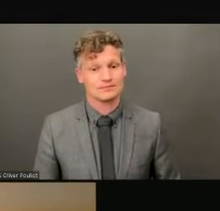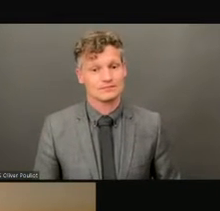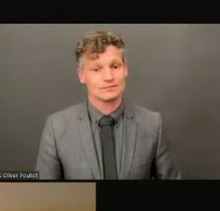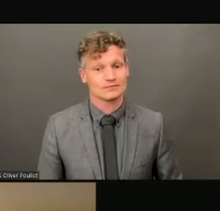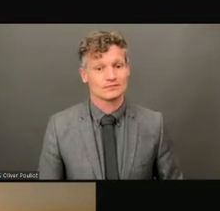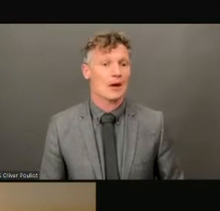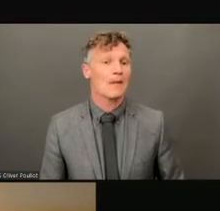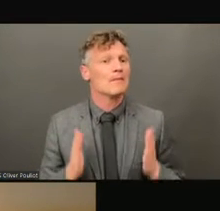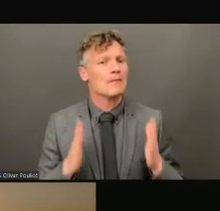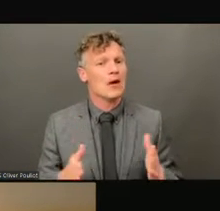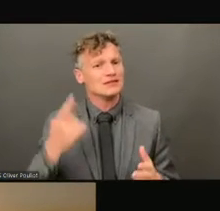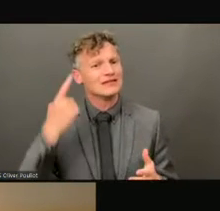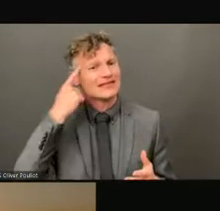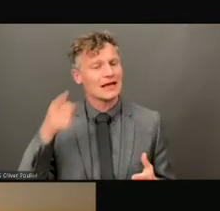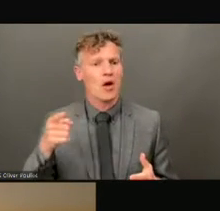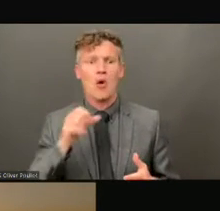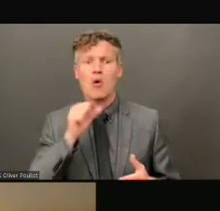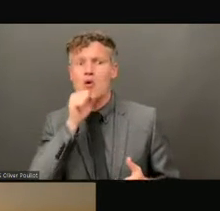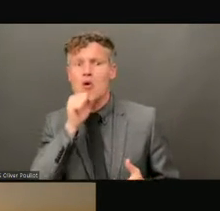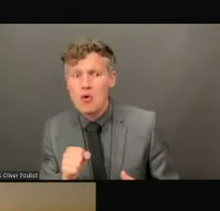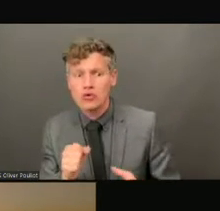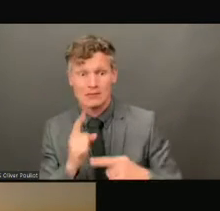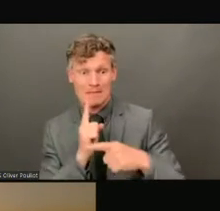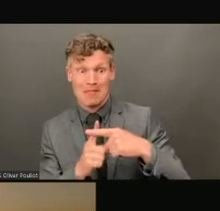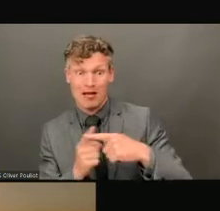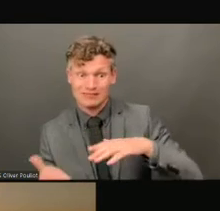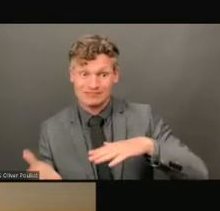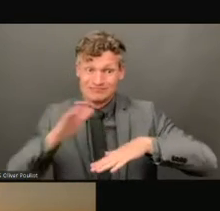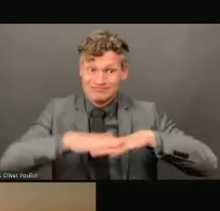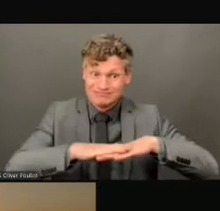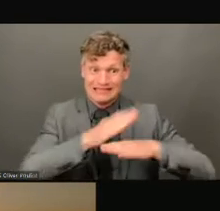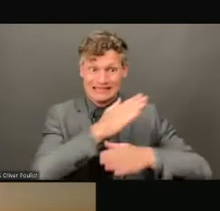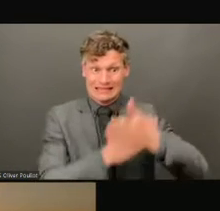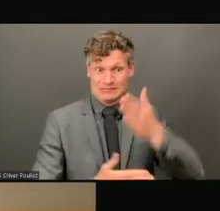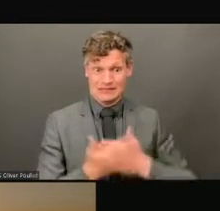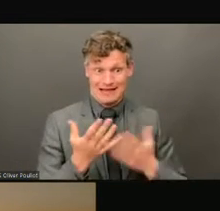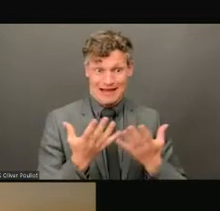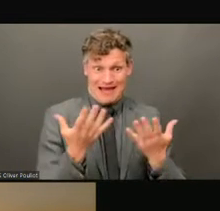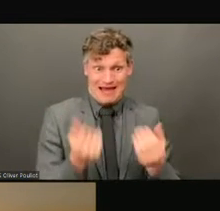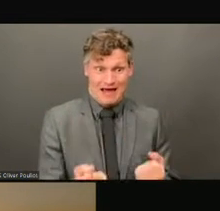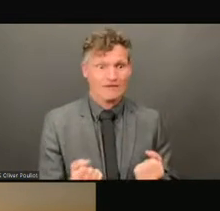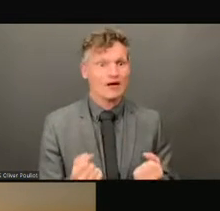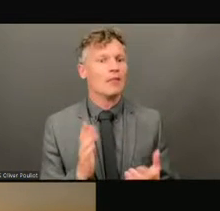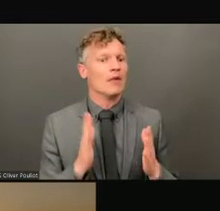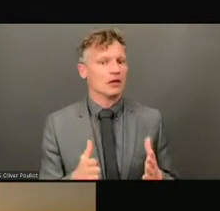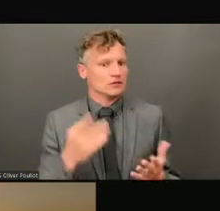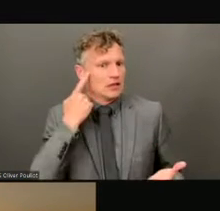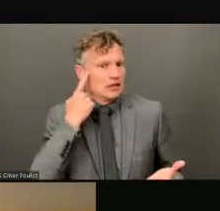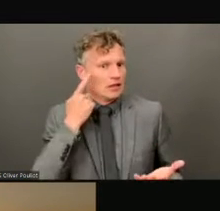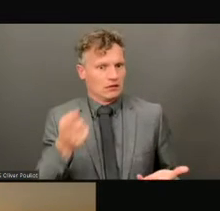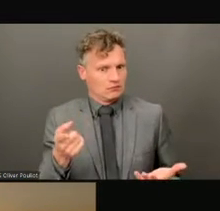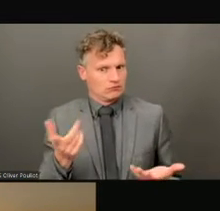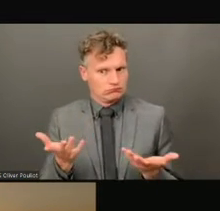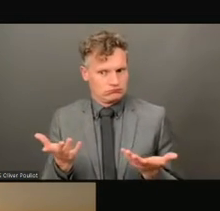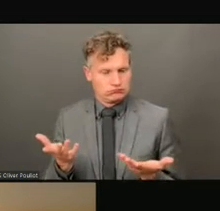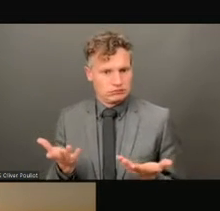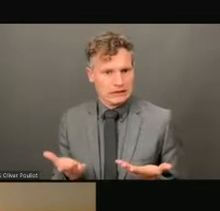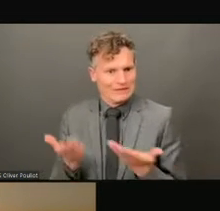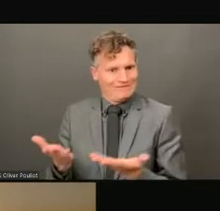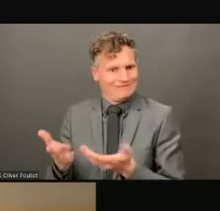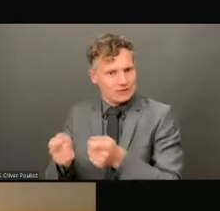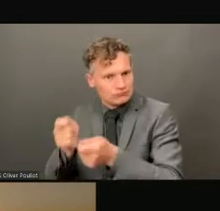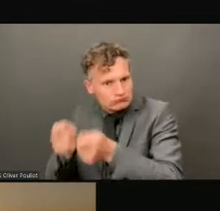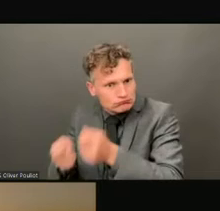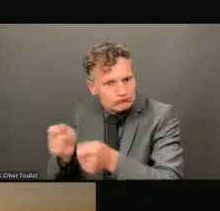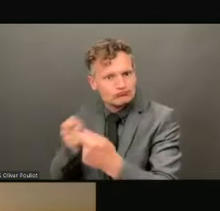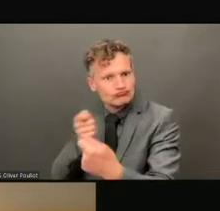with disabilities. In many crisis contexts, connectivity and access to the internet may be limited, and there is often a